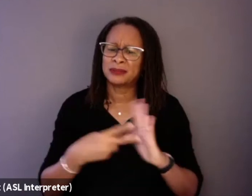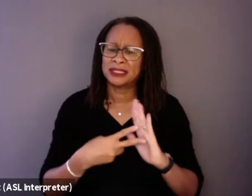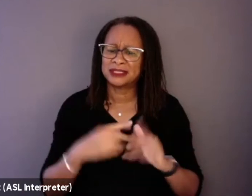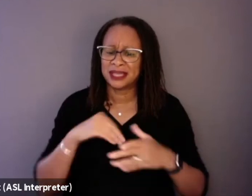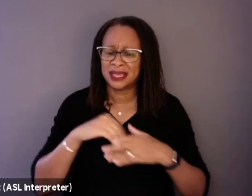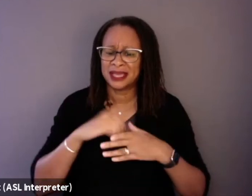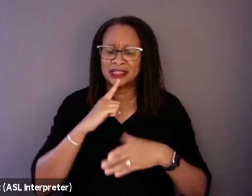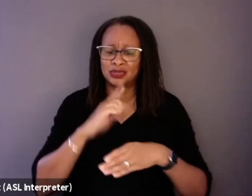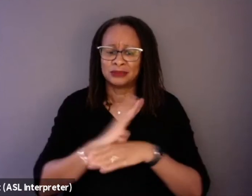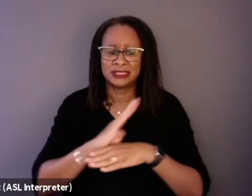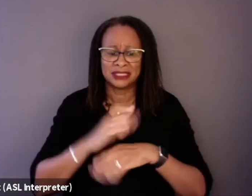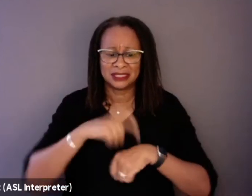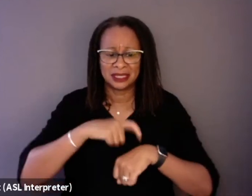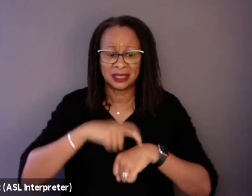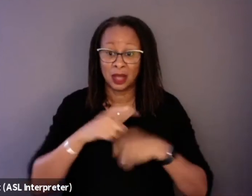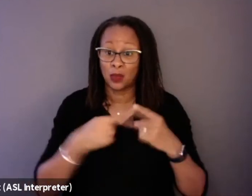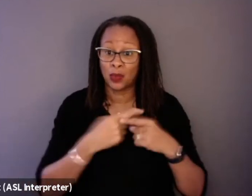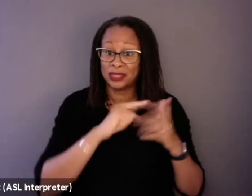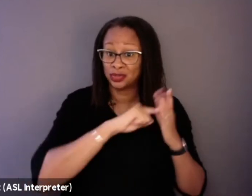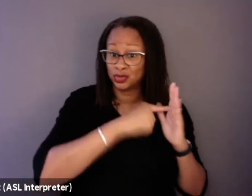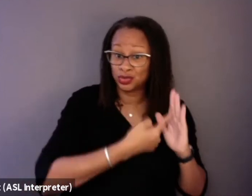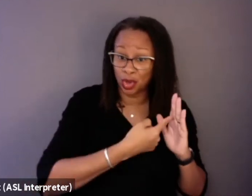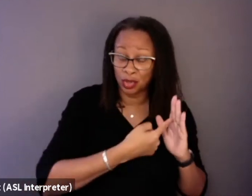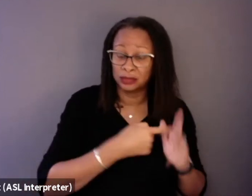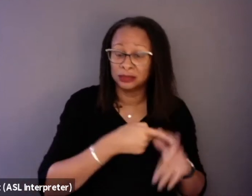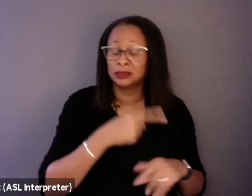time. When did you start? When